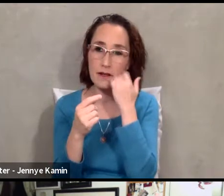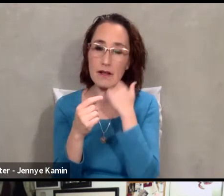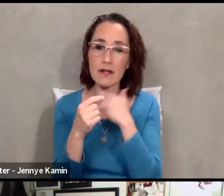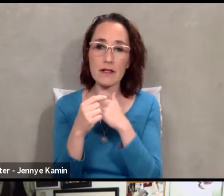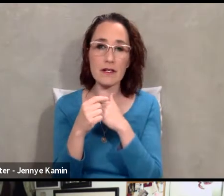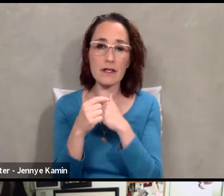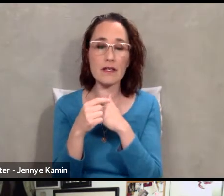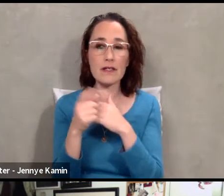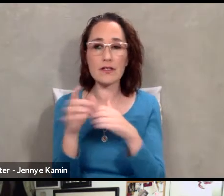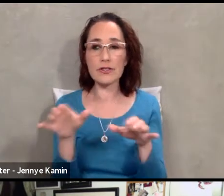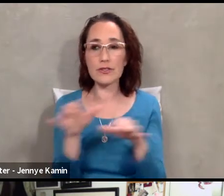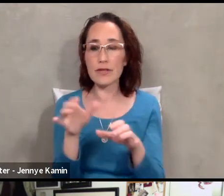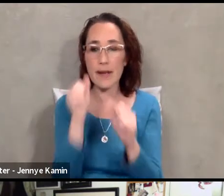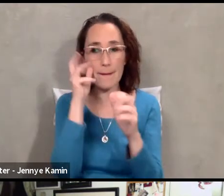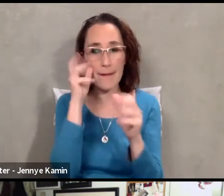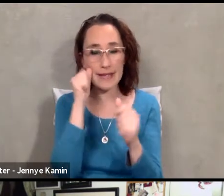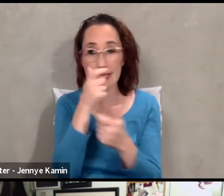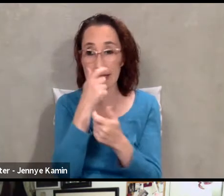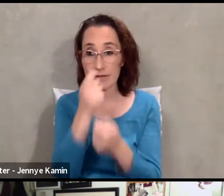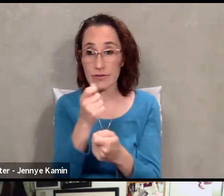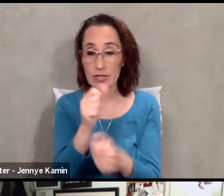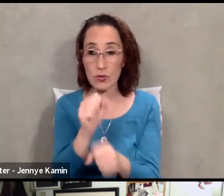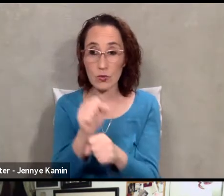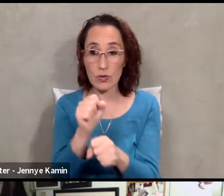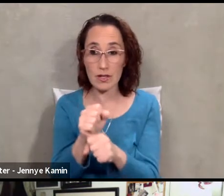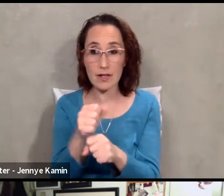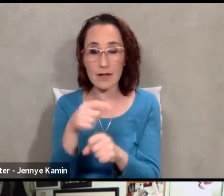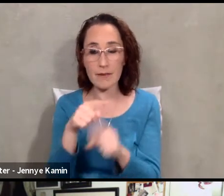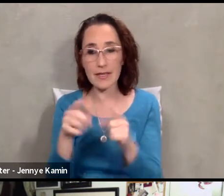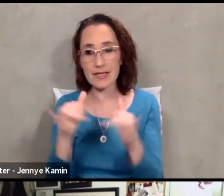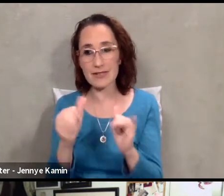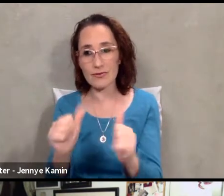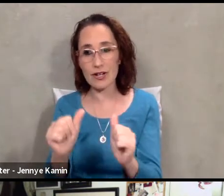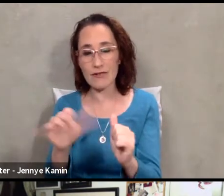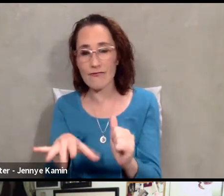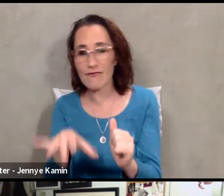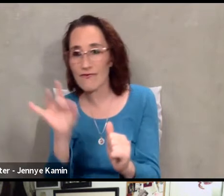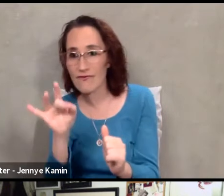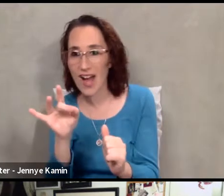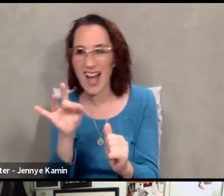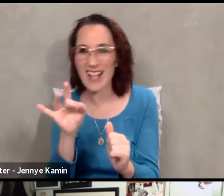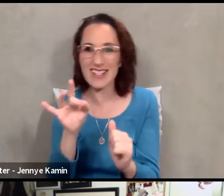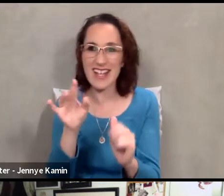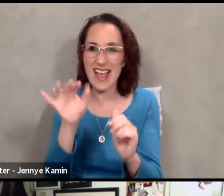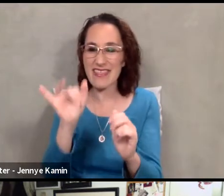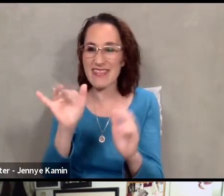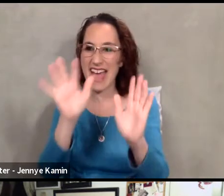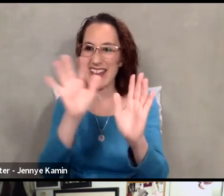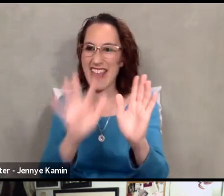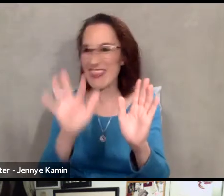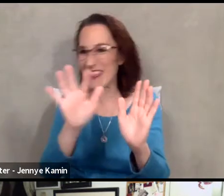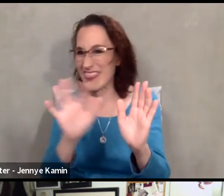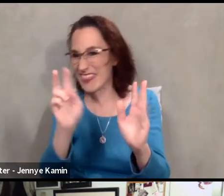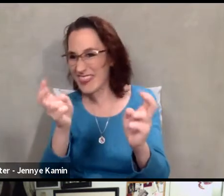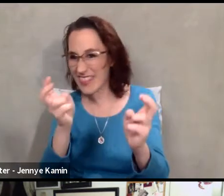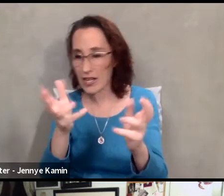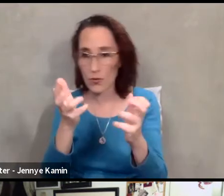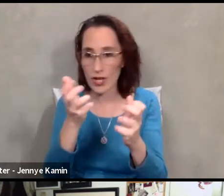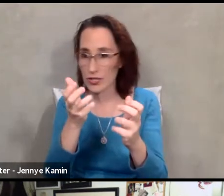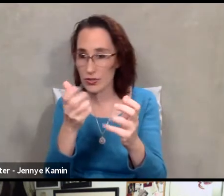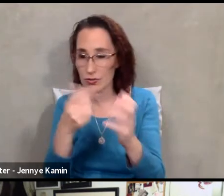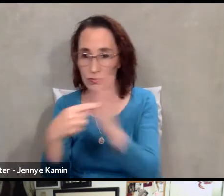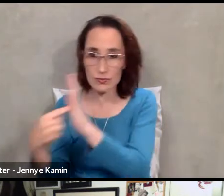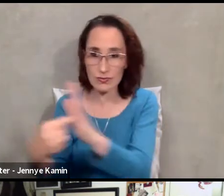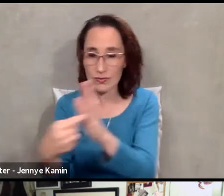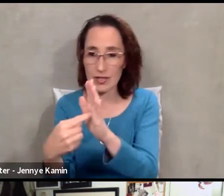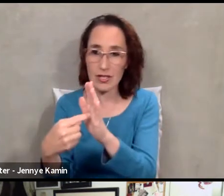or interesting work, but still trying to find the thing she wanted people to see and the thing that she wanted to convey. And did